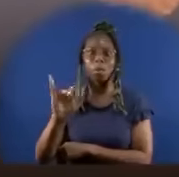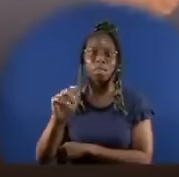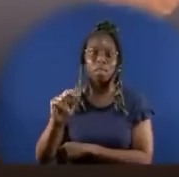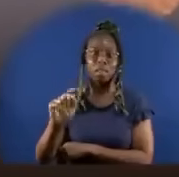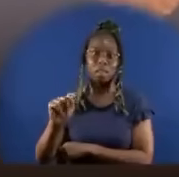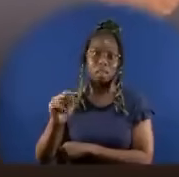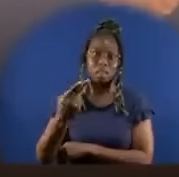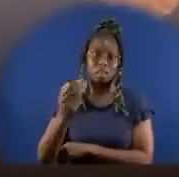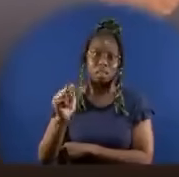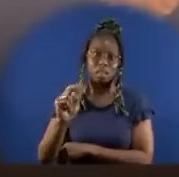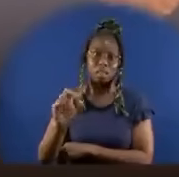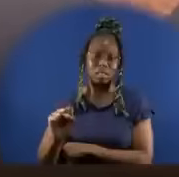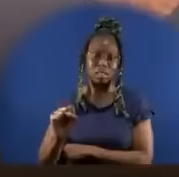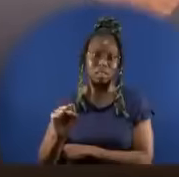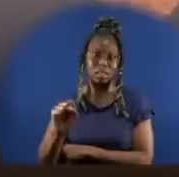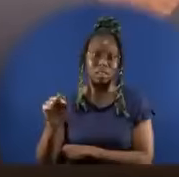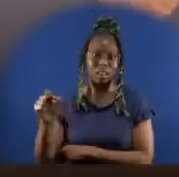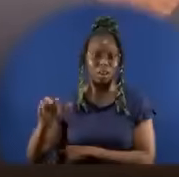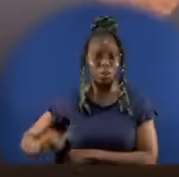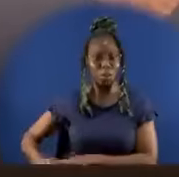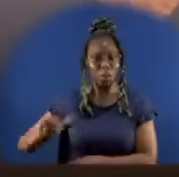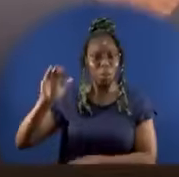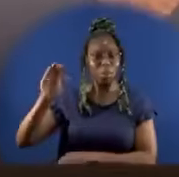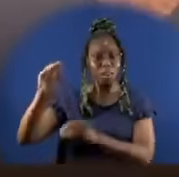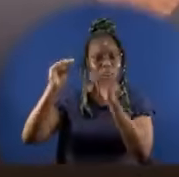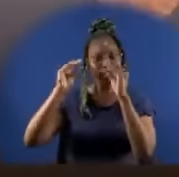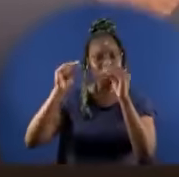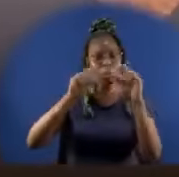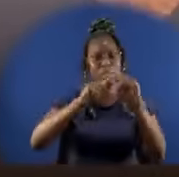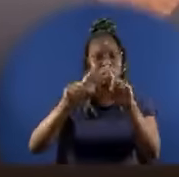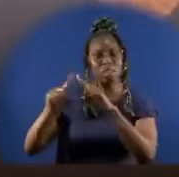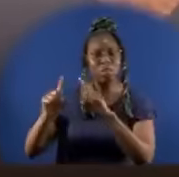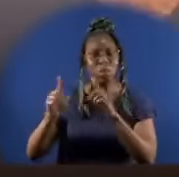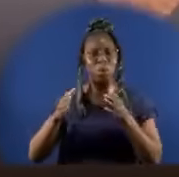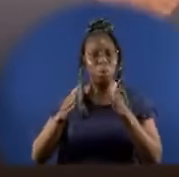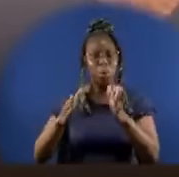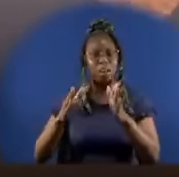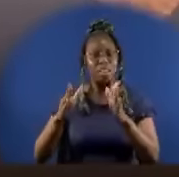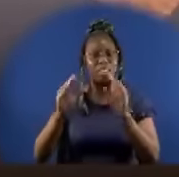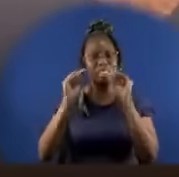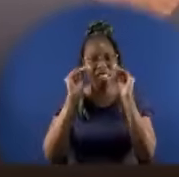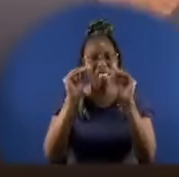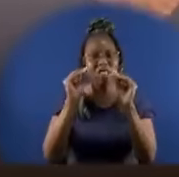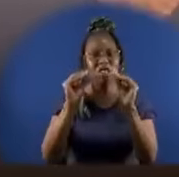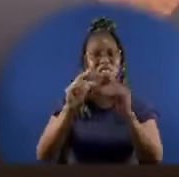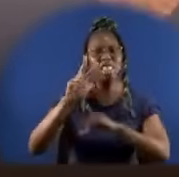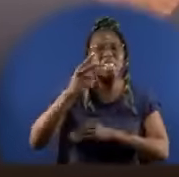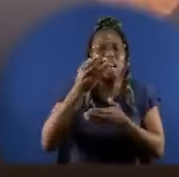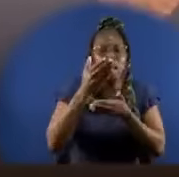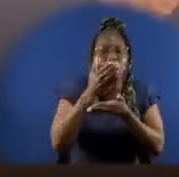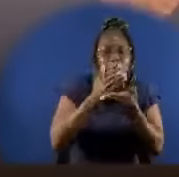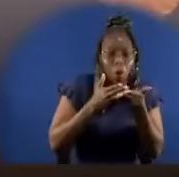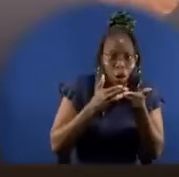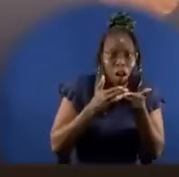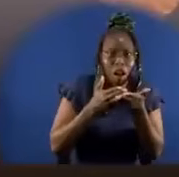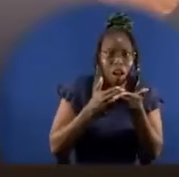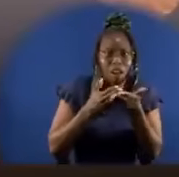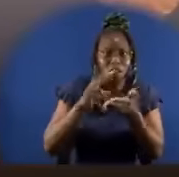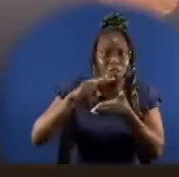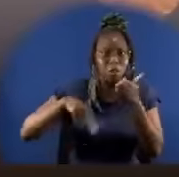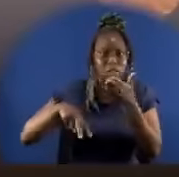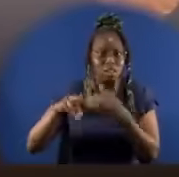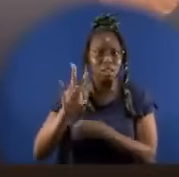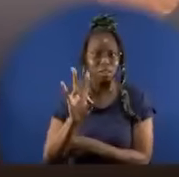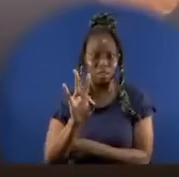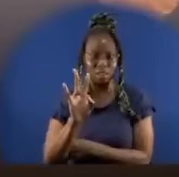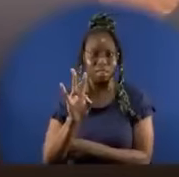things with regard to the scriptures. And one of the things what I'm going to do today is look at the second portion of verse 7. And when they